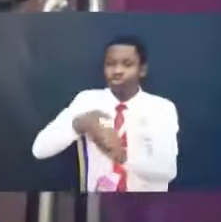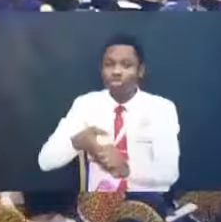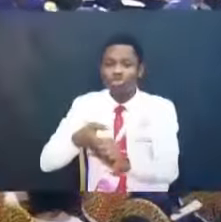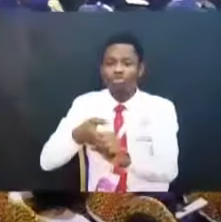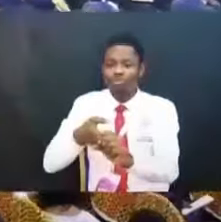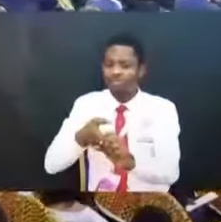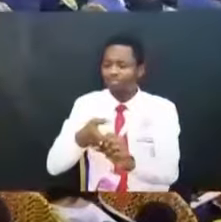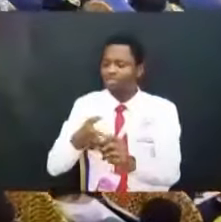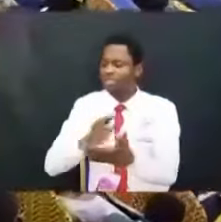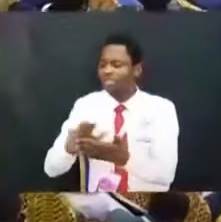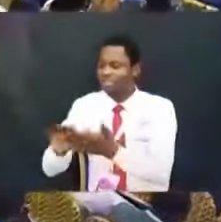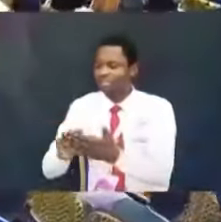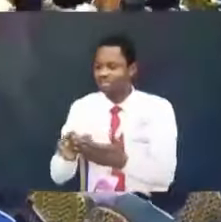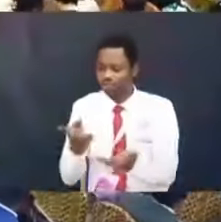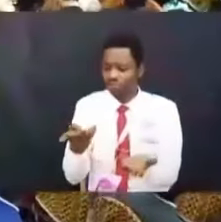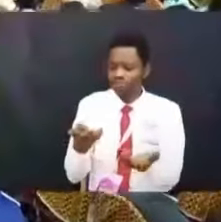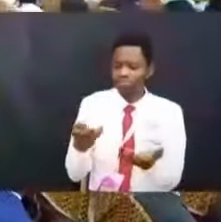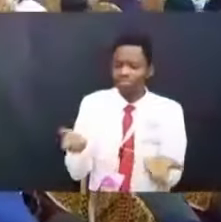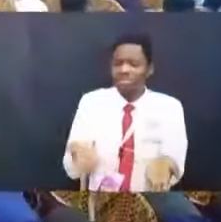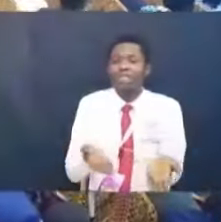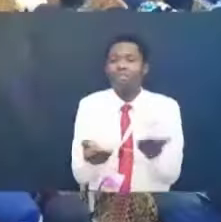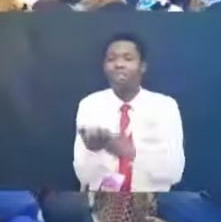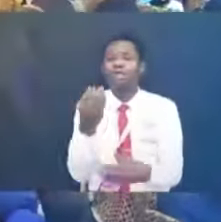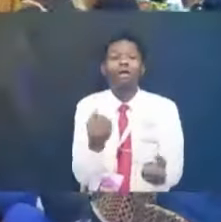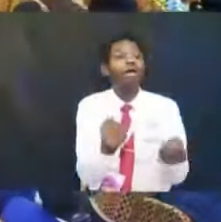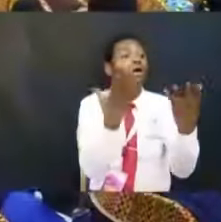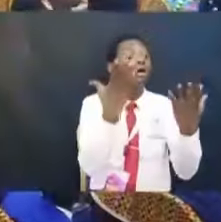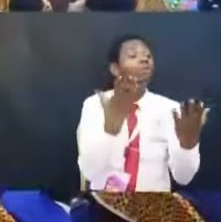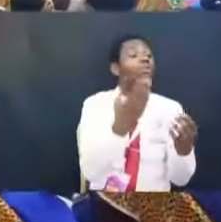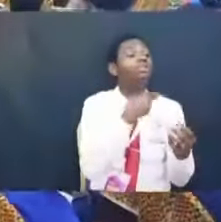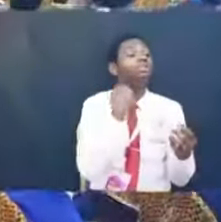ministerial students, with the cleaning of this place this morning?